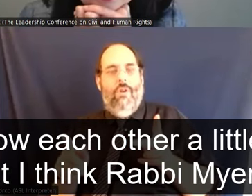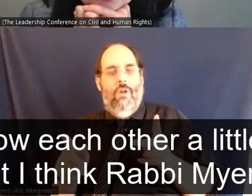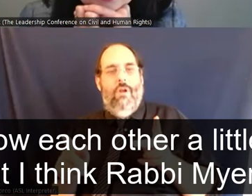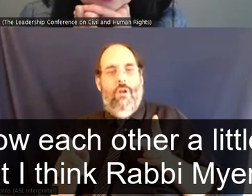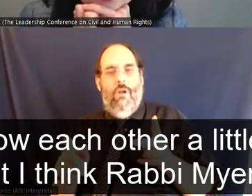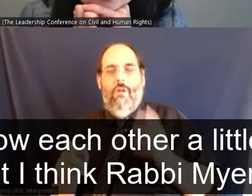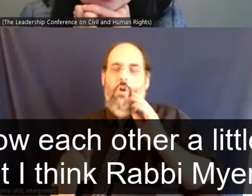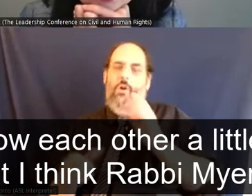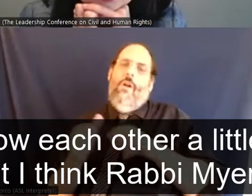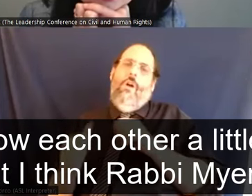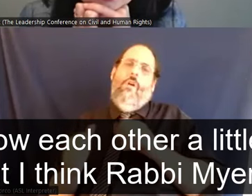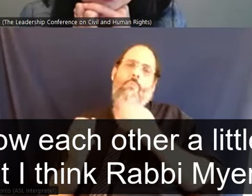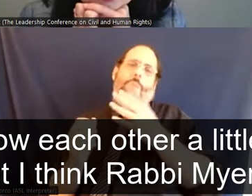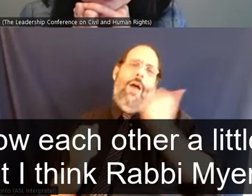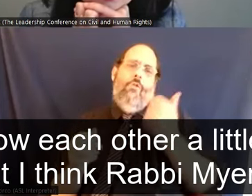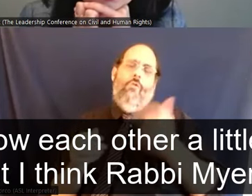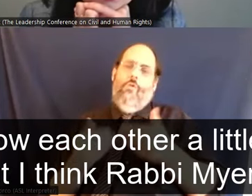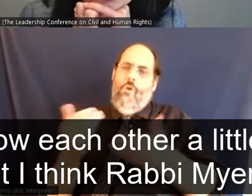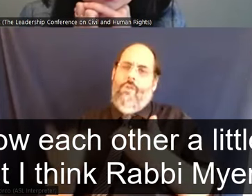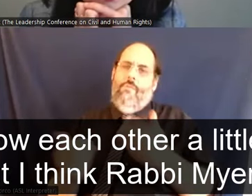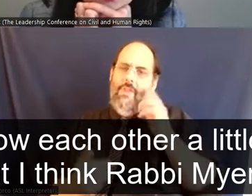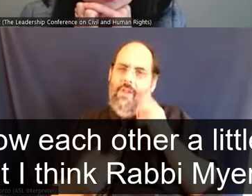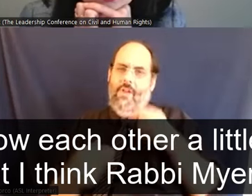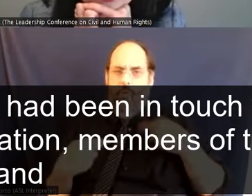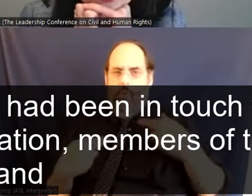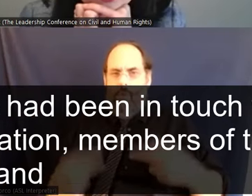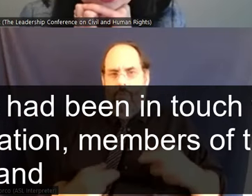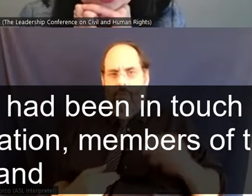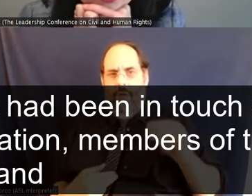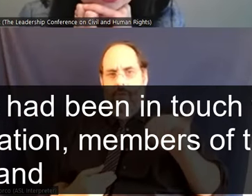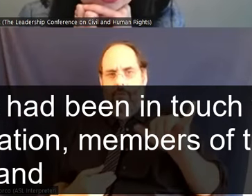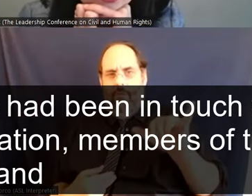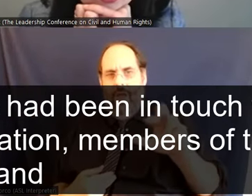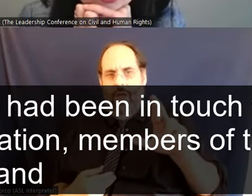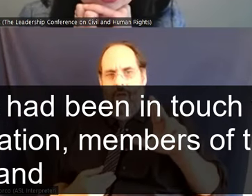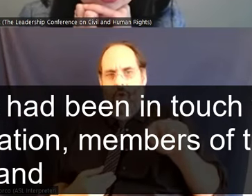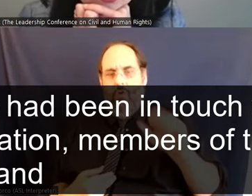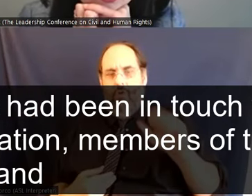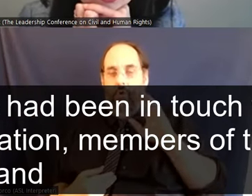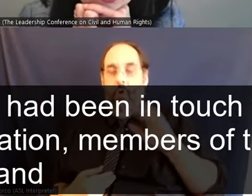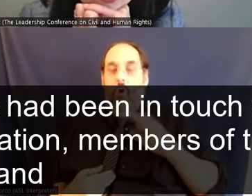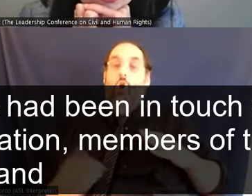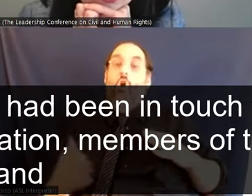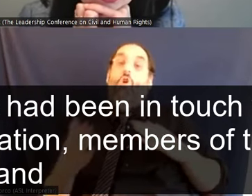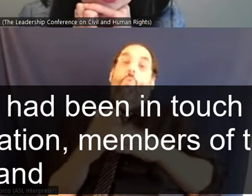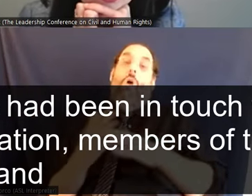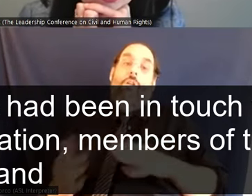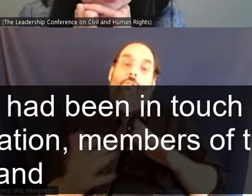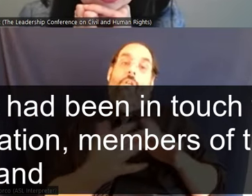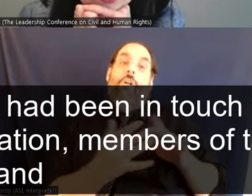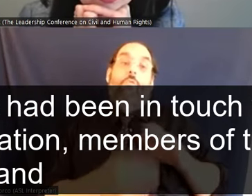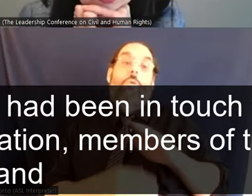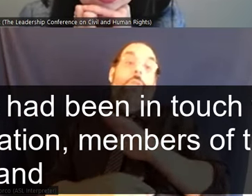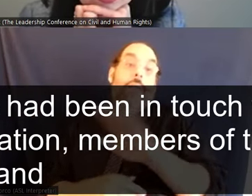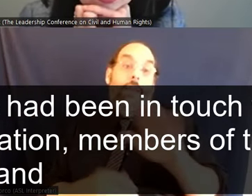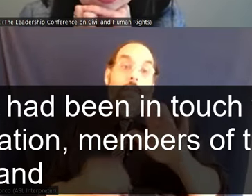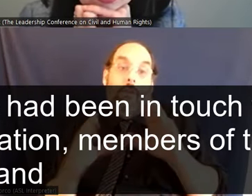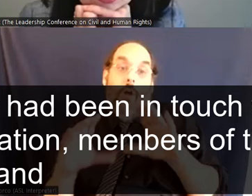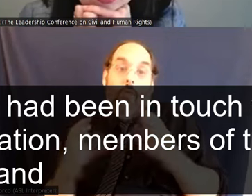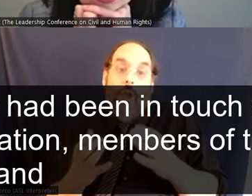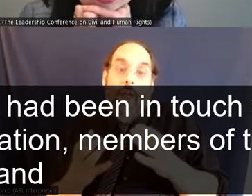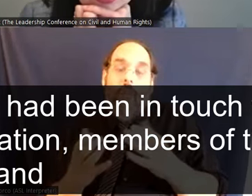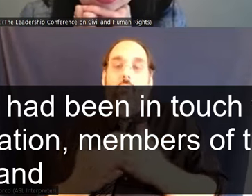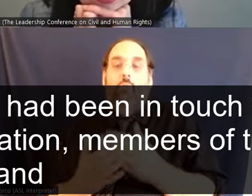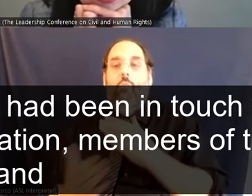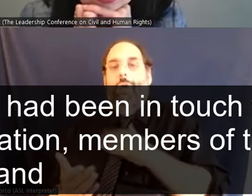get to know each other a little bit through this process. But I think Rabbi Myers knew that we, the prosecutors, had been in touch with members of his congregation, members